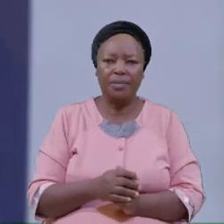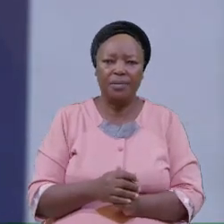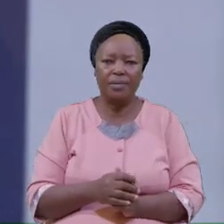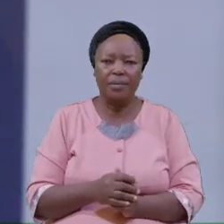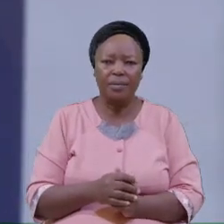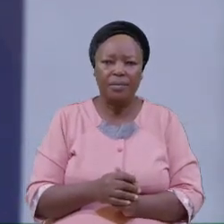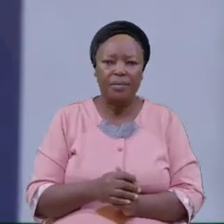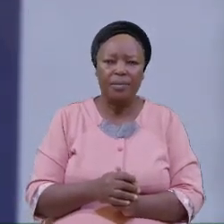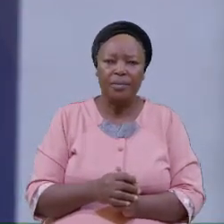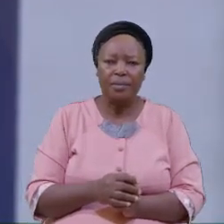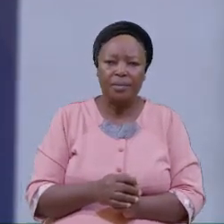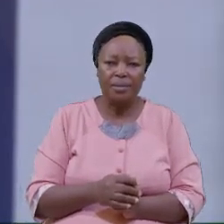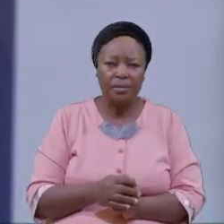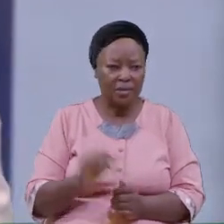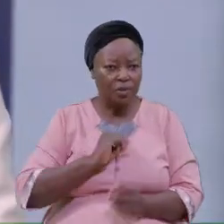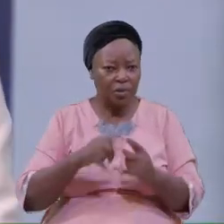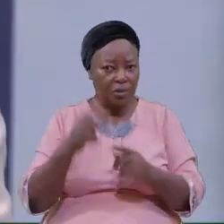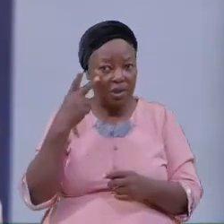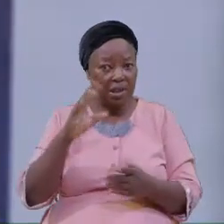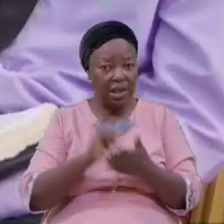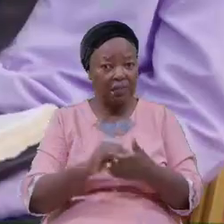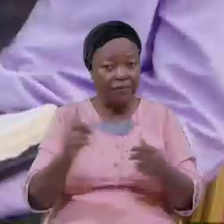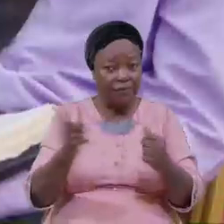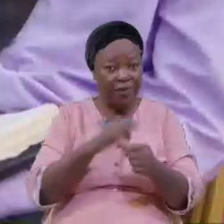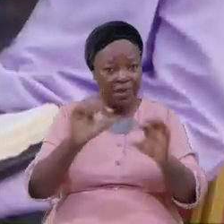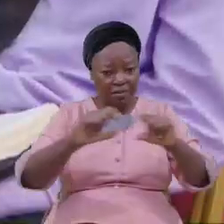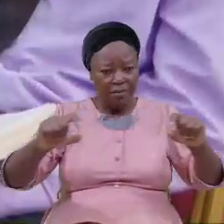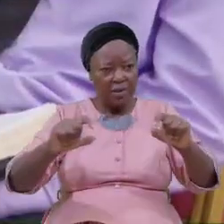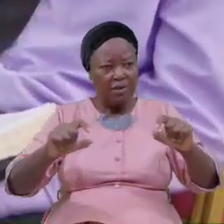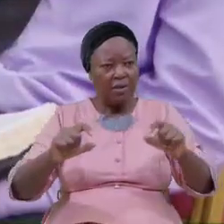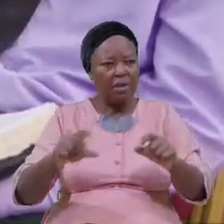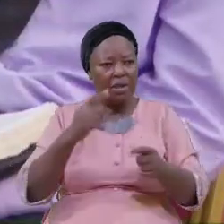I want you to look at the first line there, the peace of God.